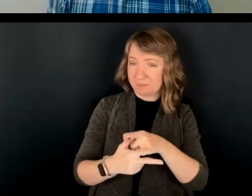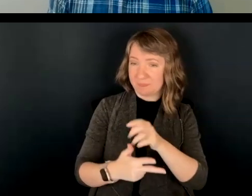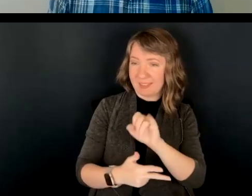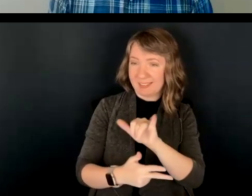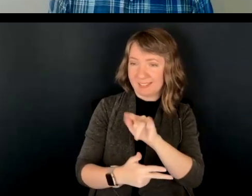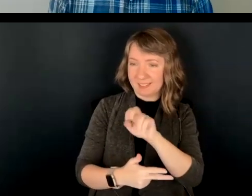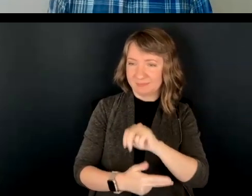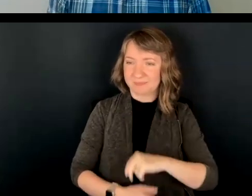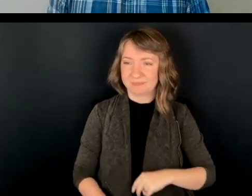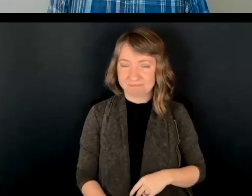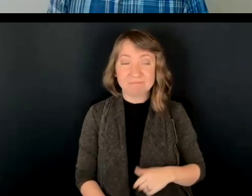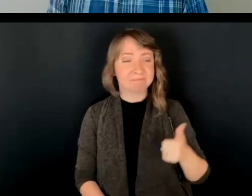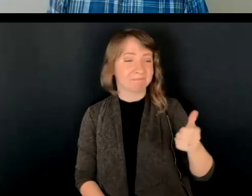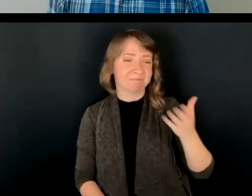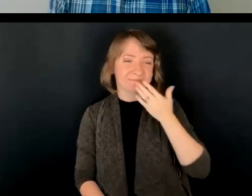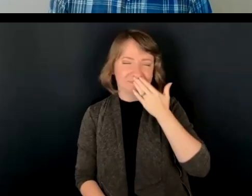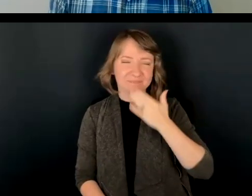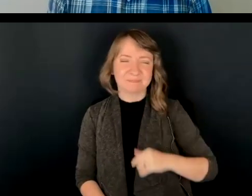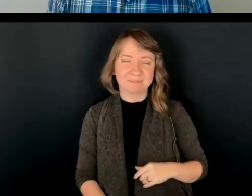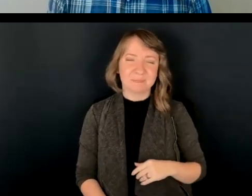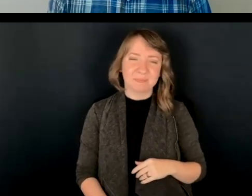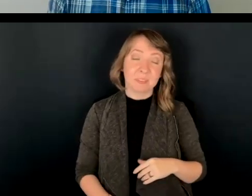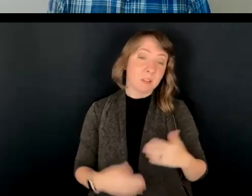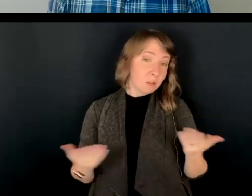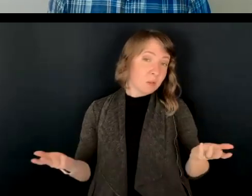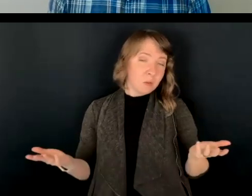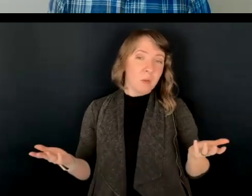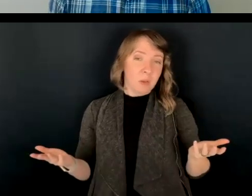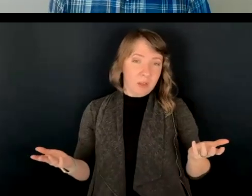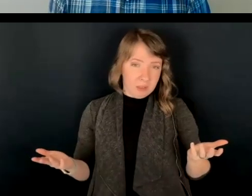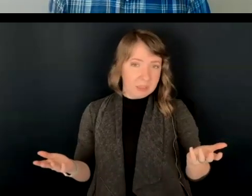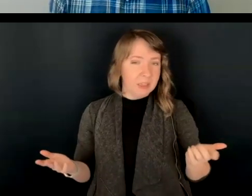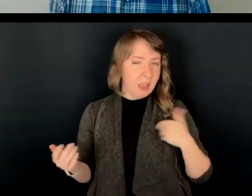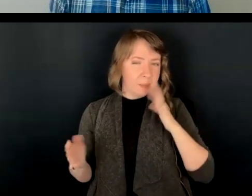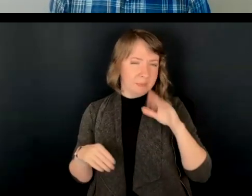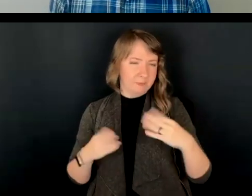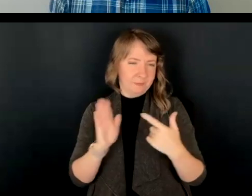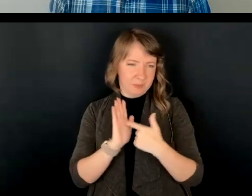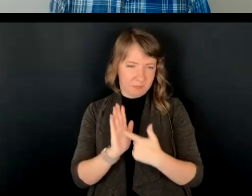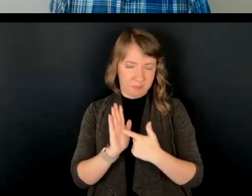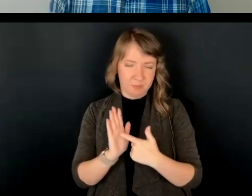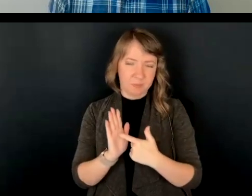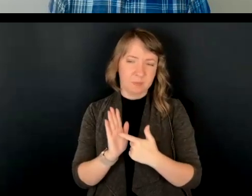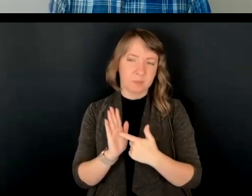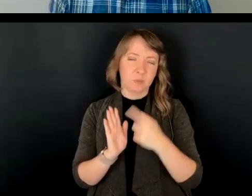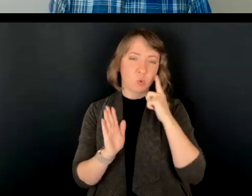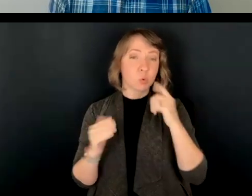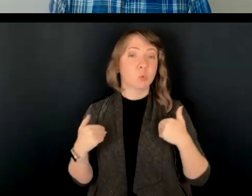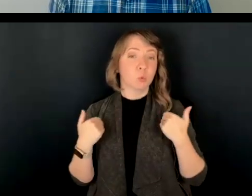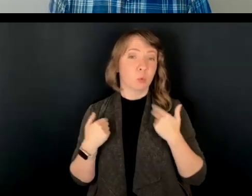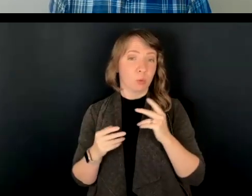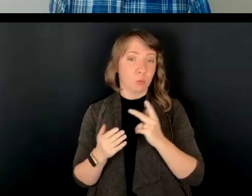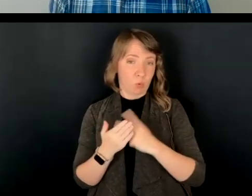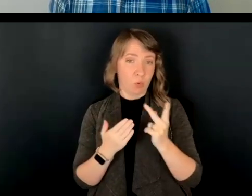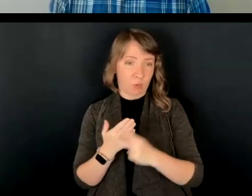Yeah, thanks, Emery. Yeah, so I'm gonna give an example for a youth program that my